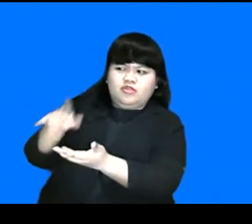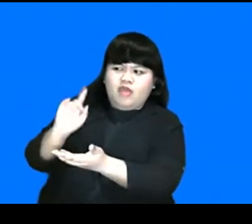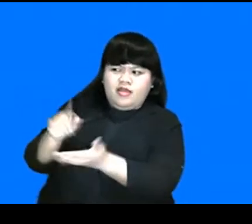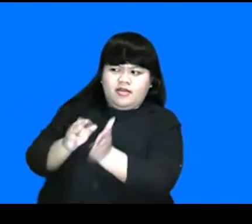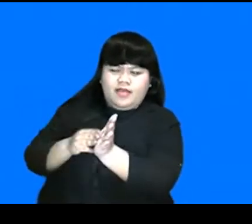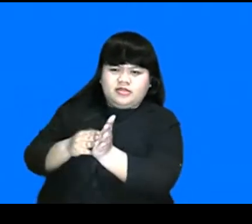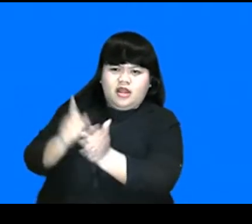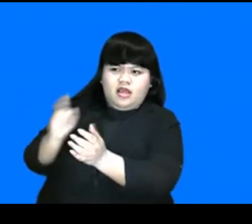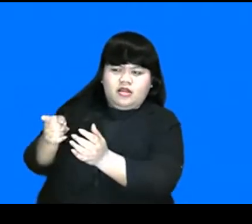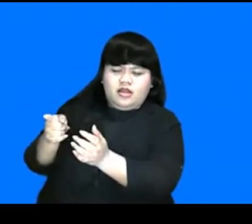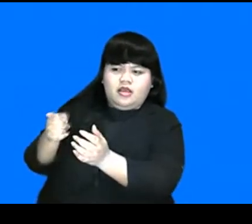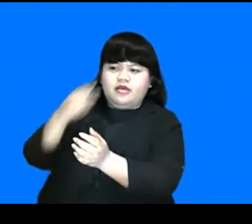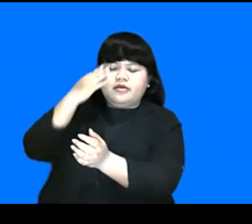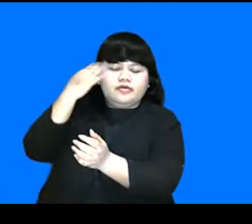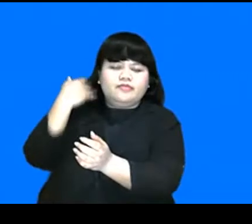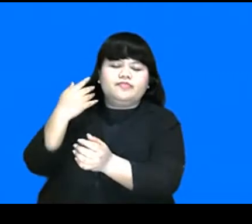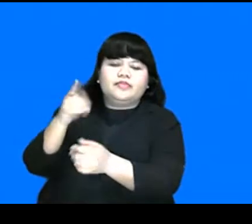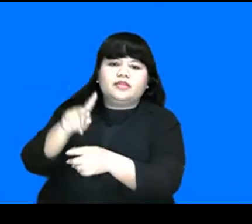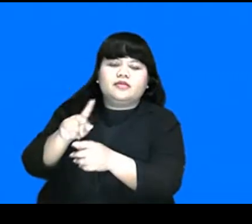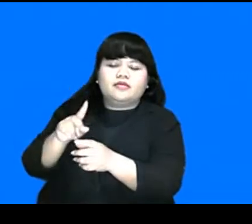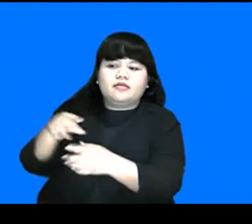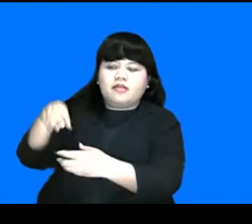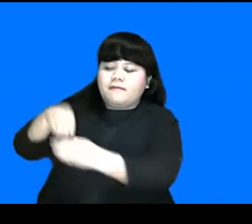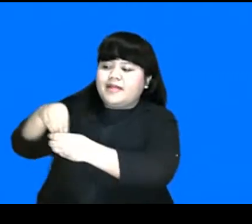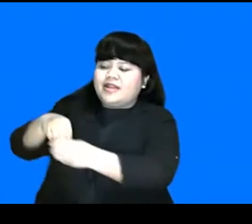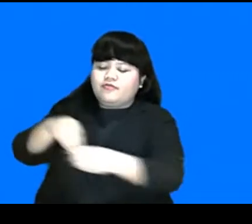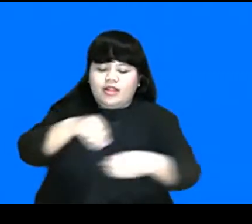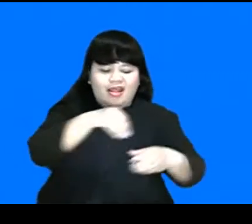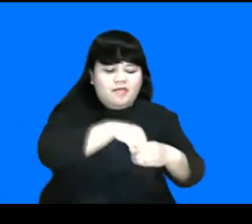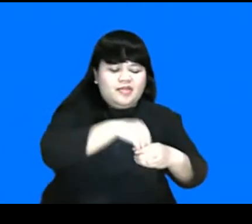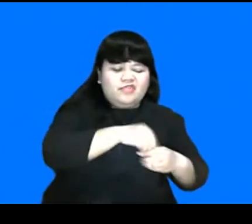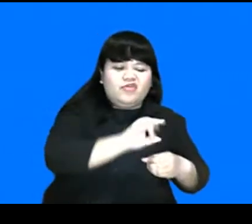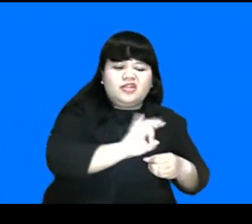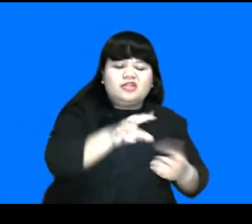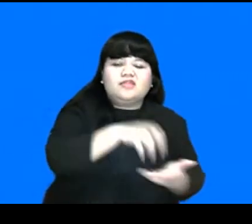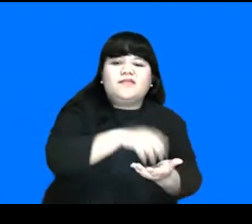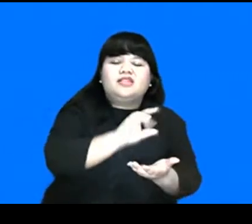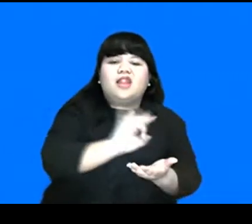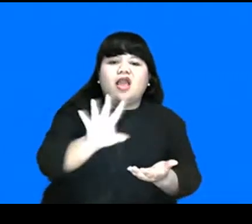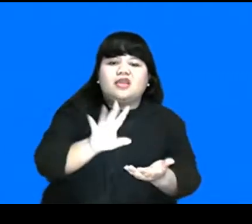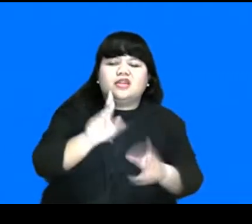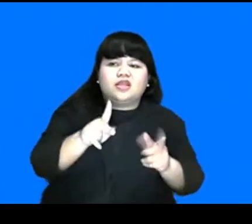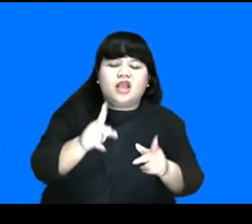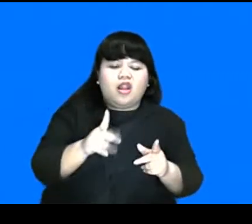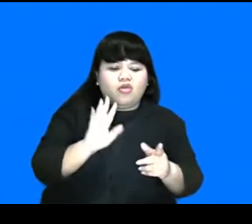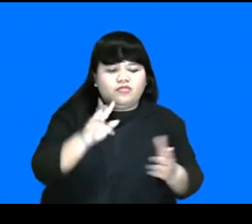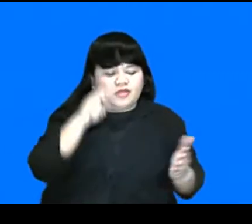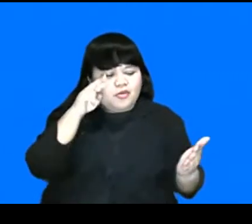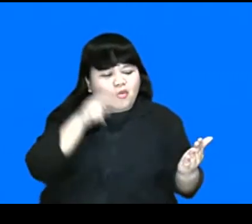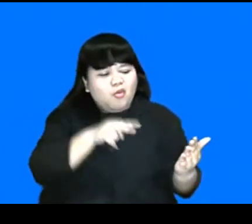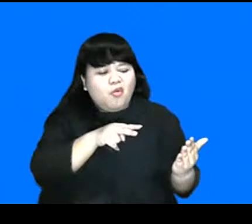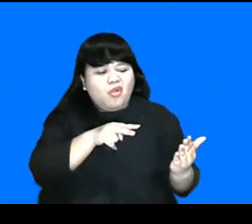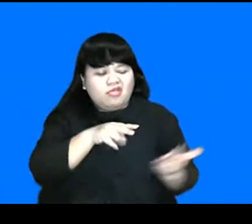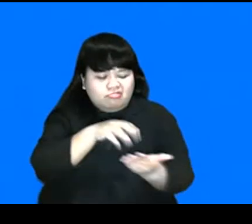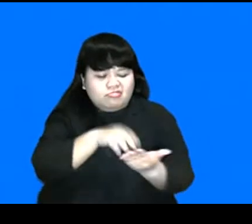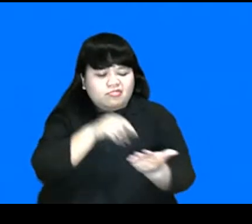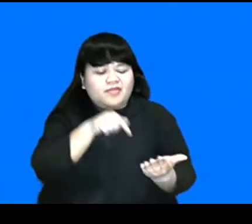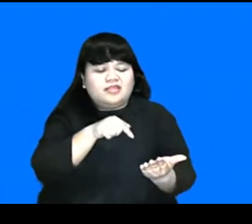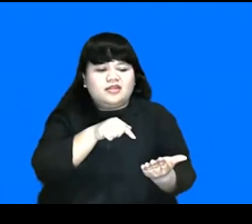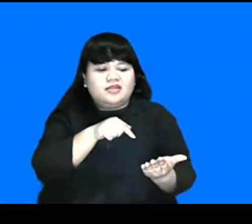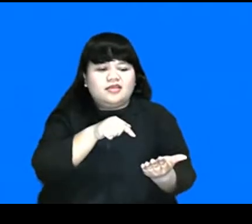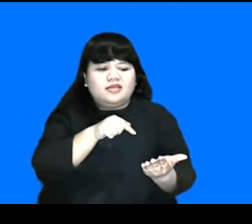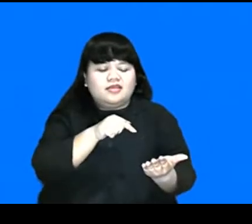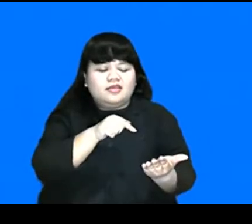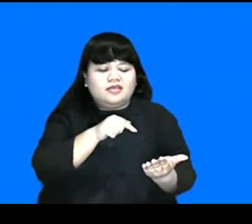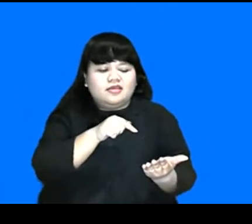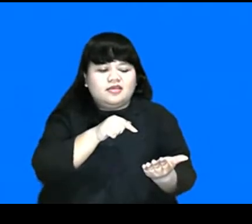They will not invest because they don't see it growing in immediate future because of the recession, fear of